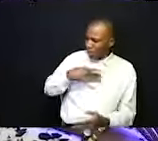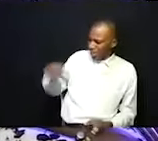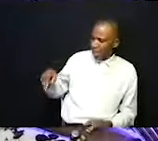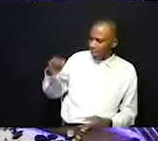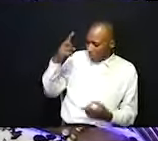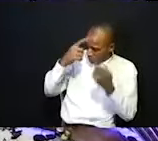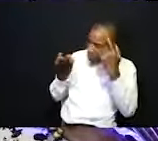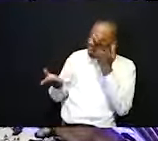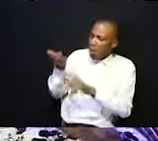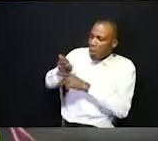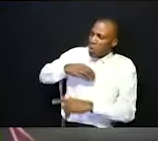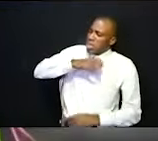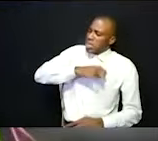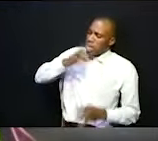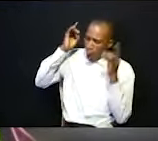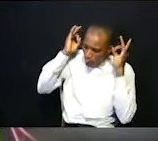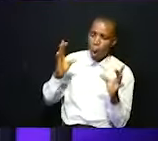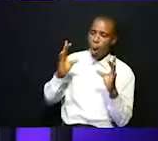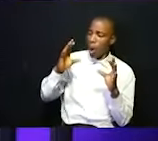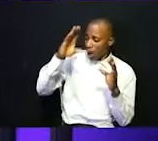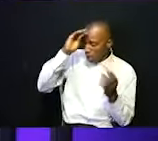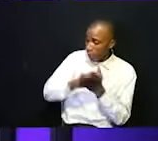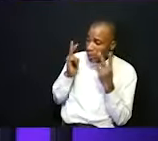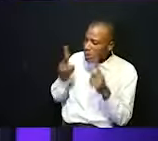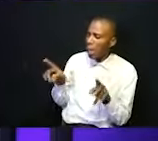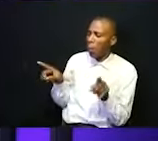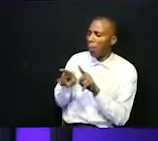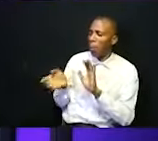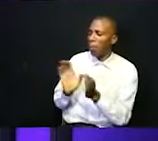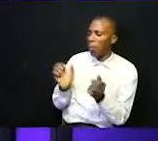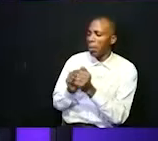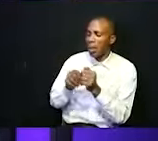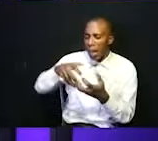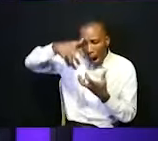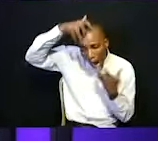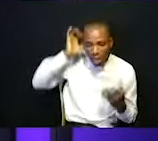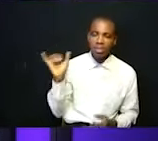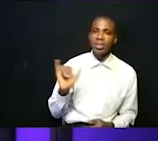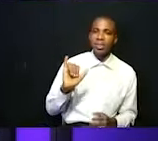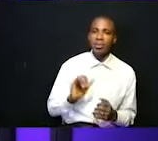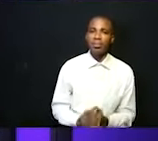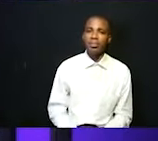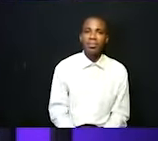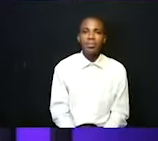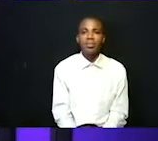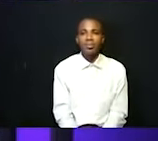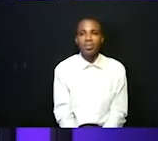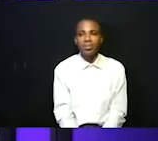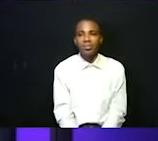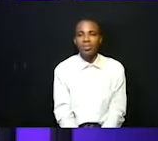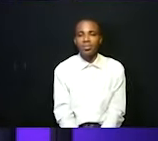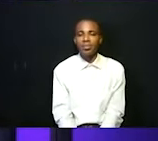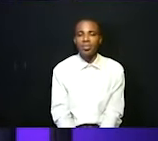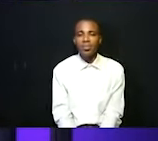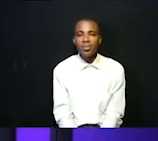Teacher, I want to say, mom, ma, ma, she said, no, and young, hunam, any, a man, you be a wah, oh, she, send me an afadia, tear, send me 1 unity,